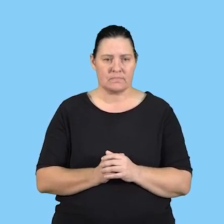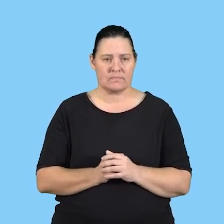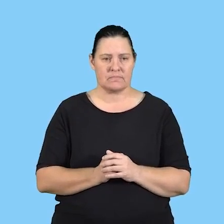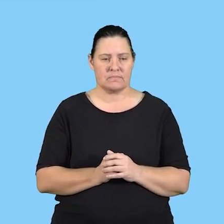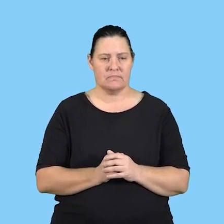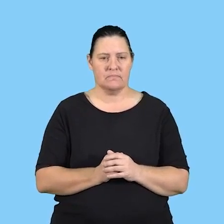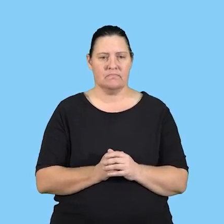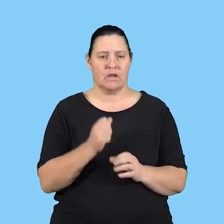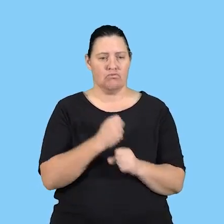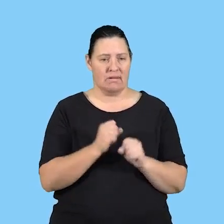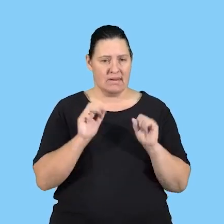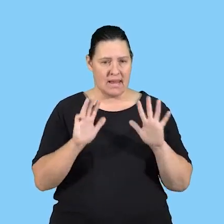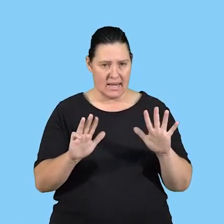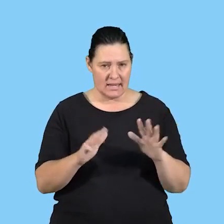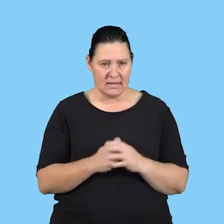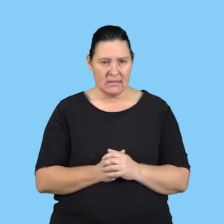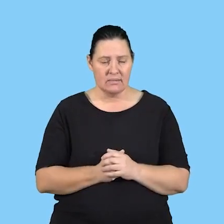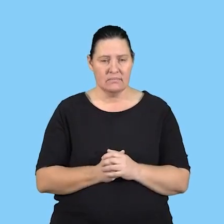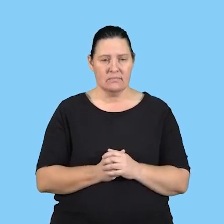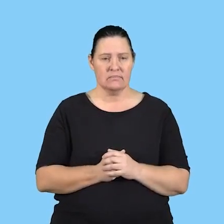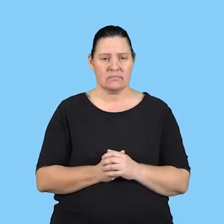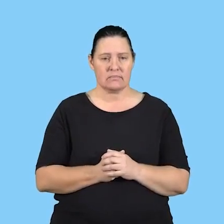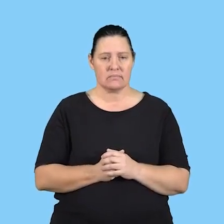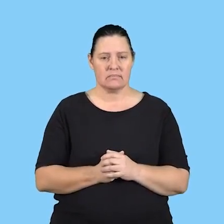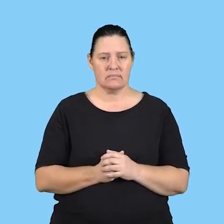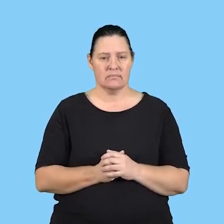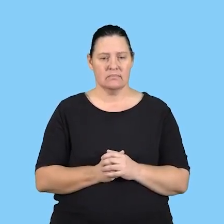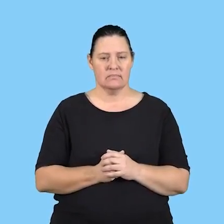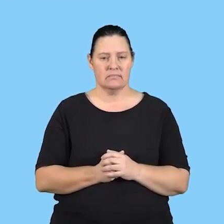right? And in grade 9,